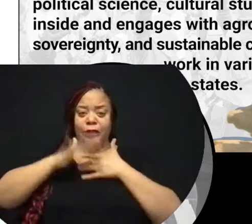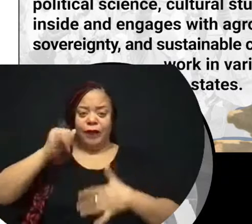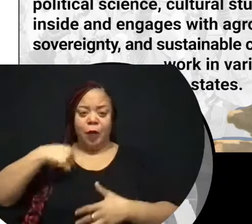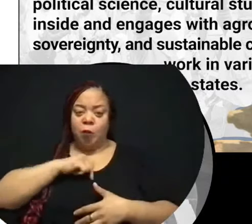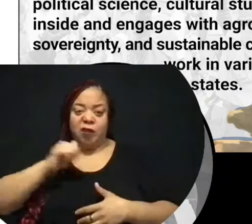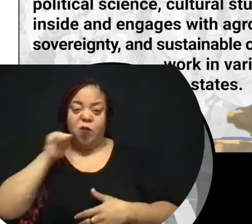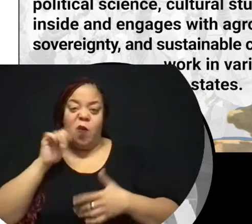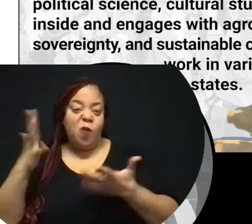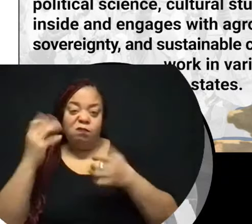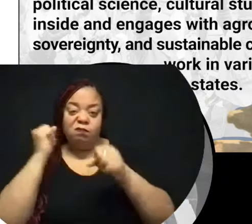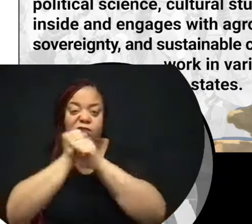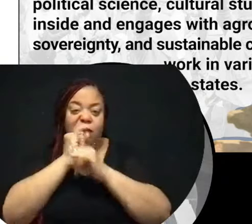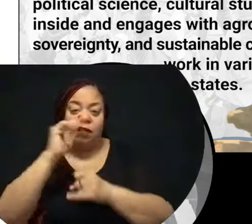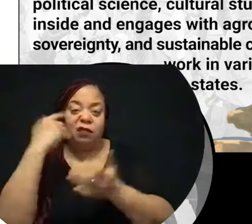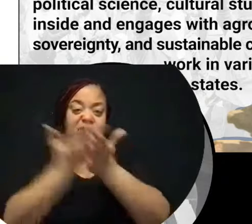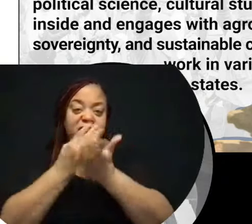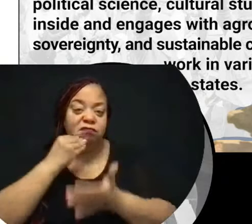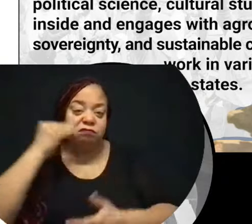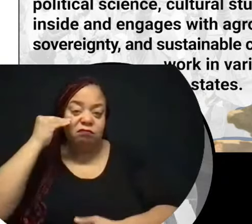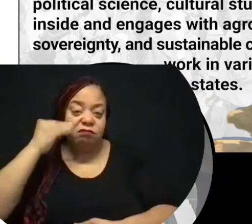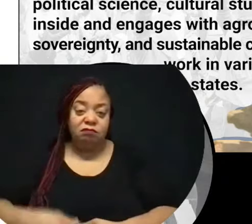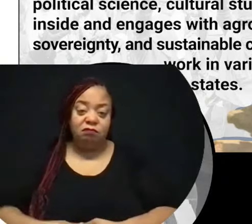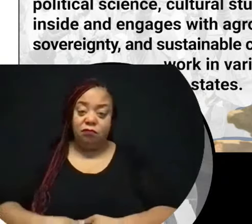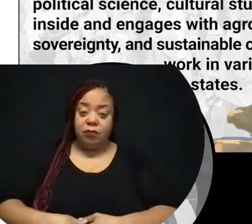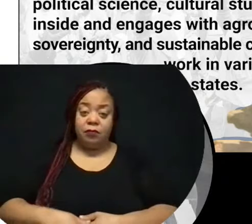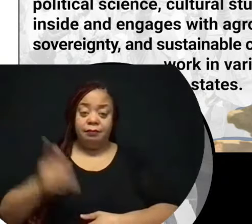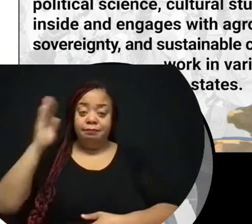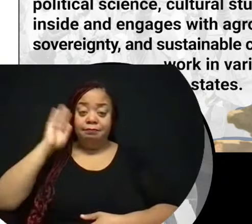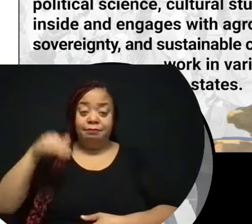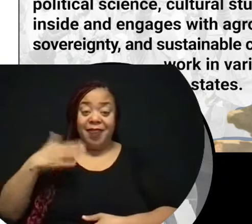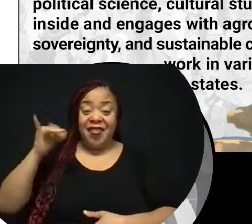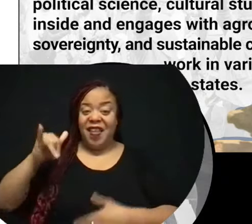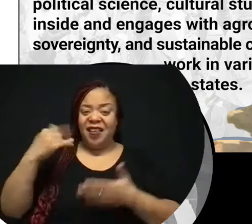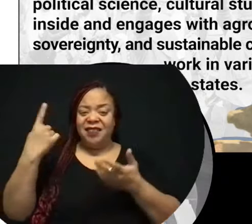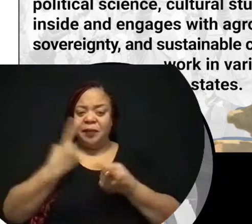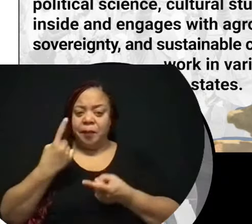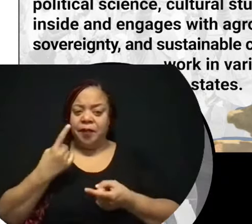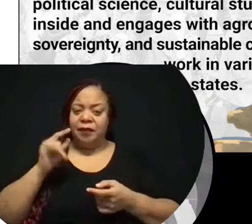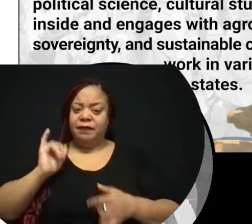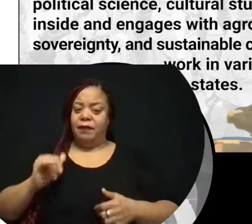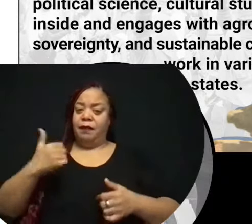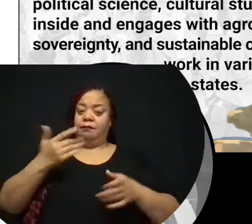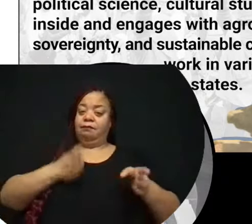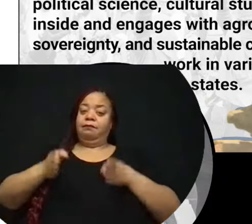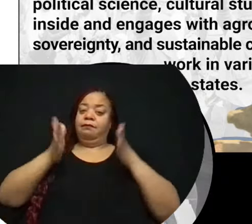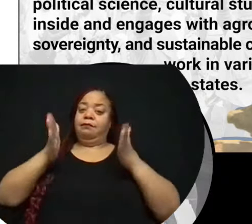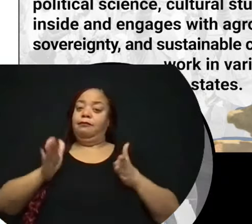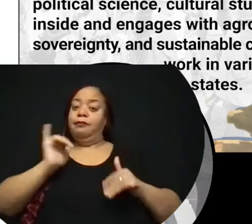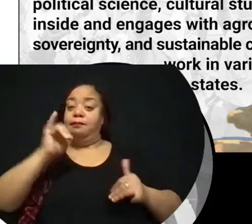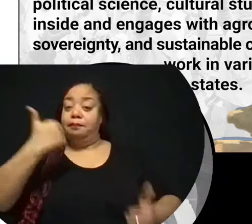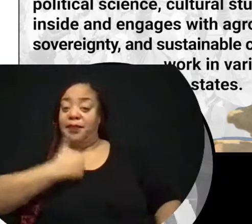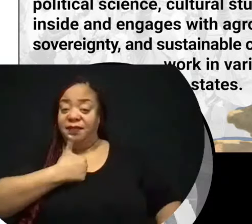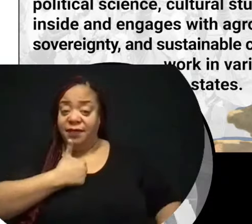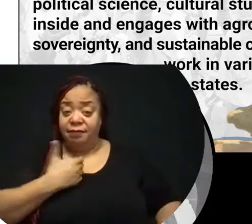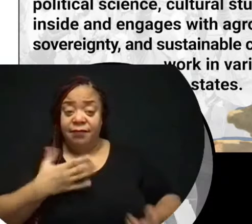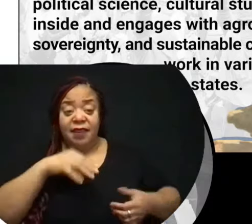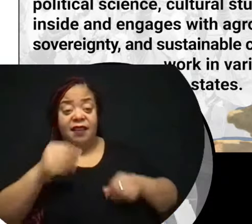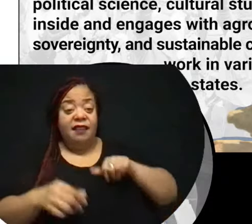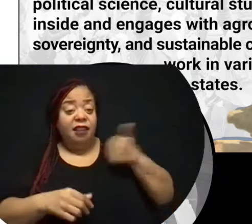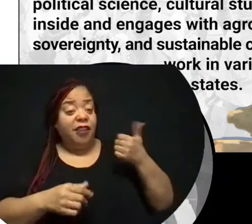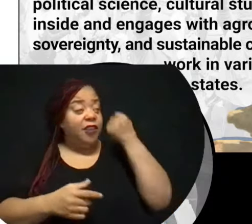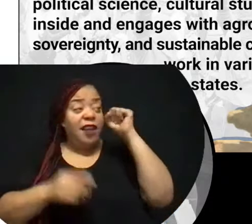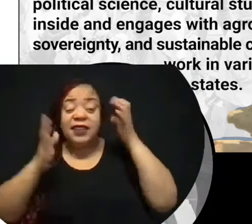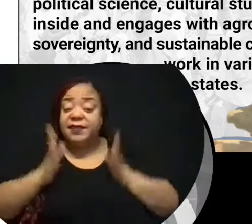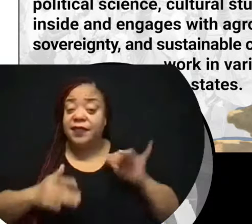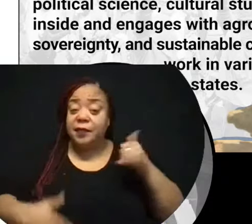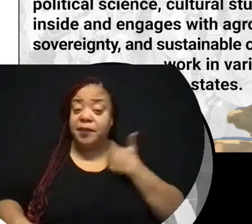with my peers, you know what I'm saying? I'm letting them know, like, hey, look, you got to get a job in the garden, and just giving them different strategies